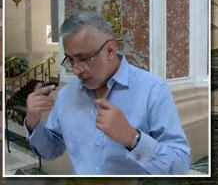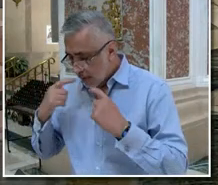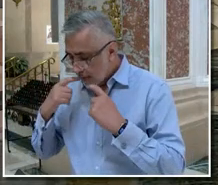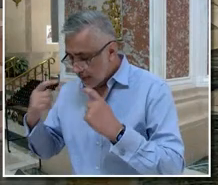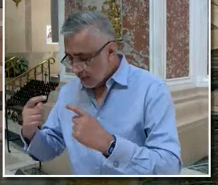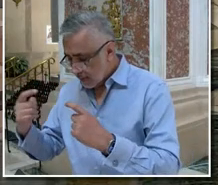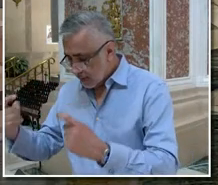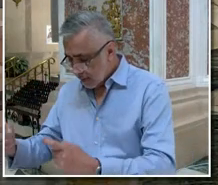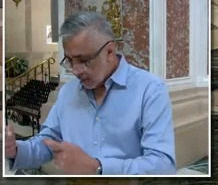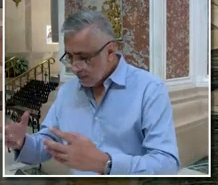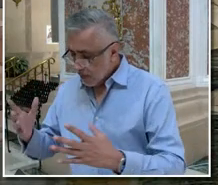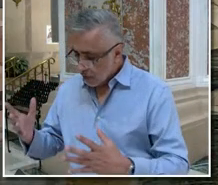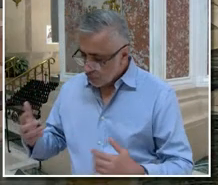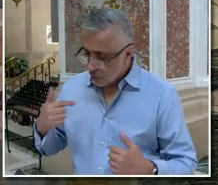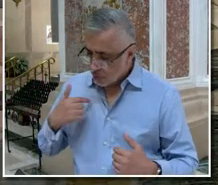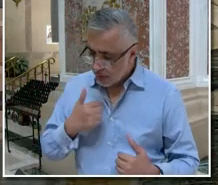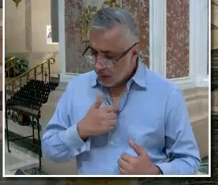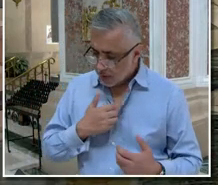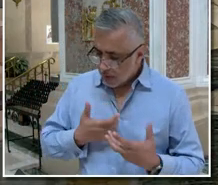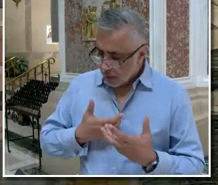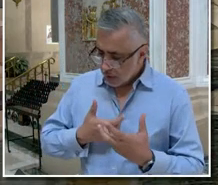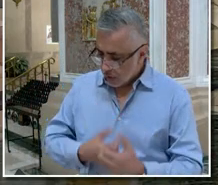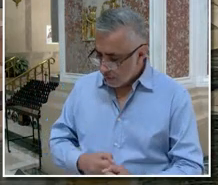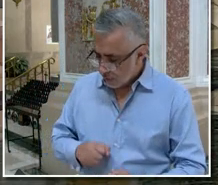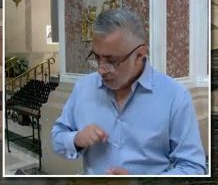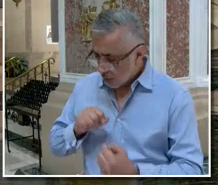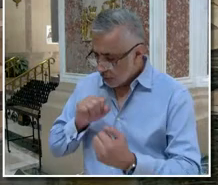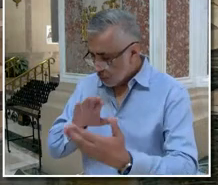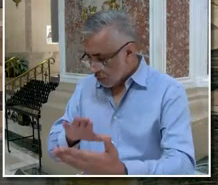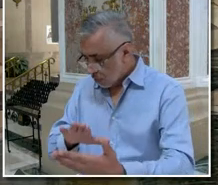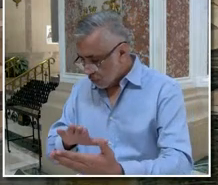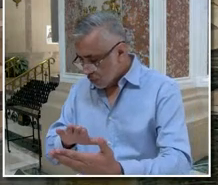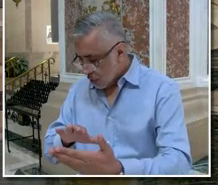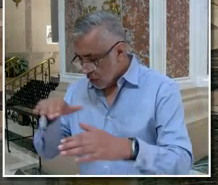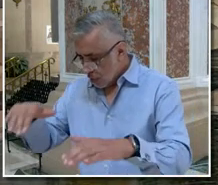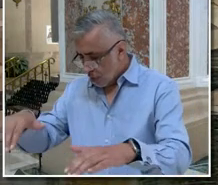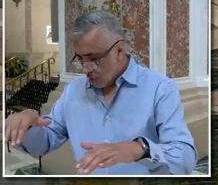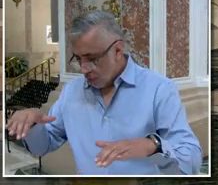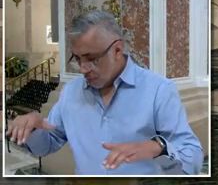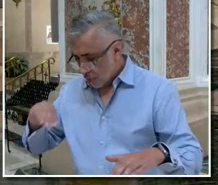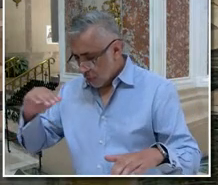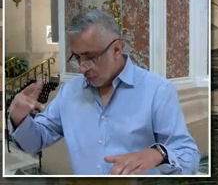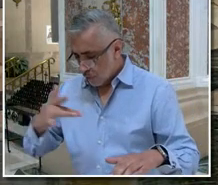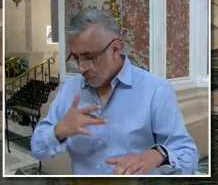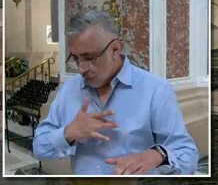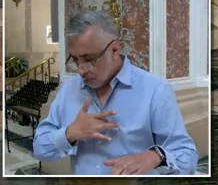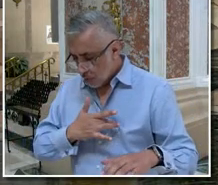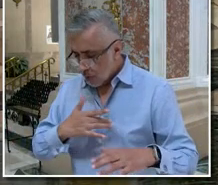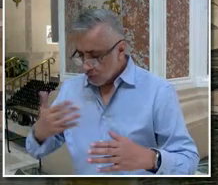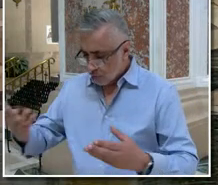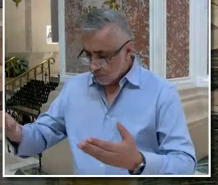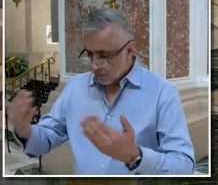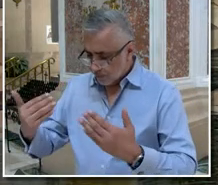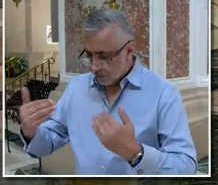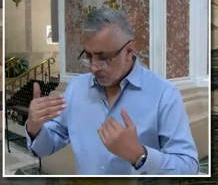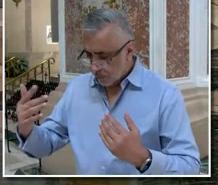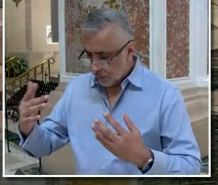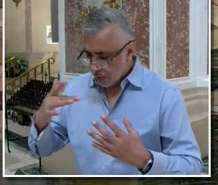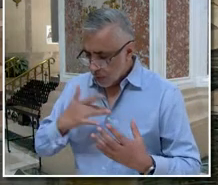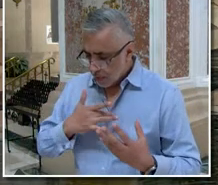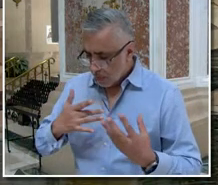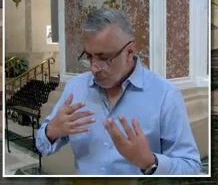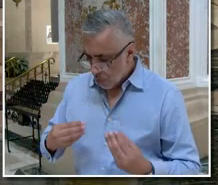us confidently approach the throne of grace to receive mercy and to find grace